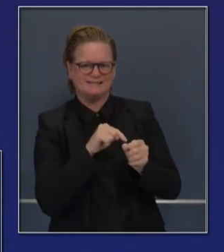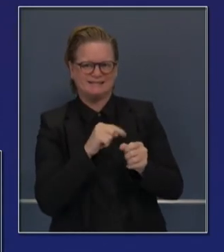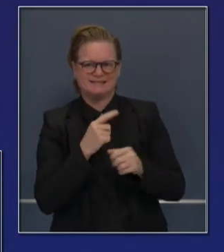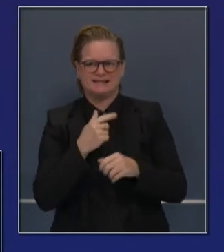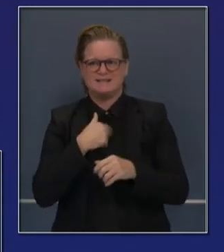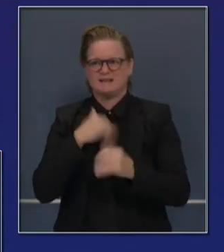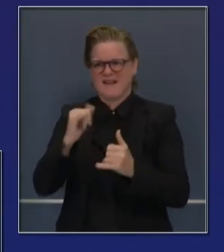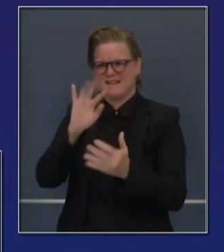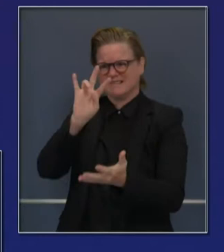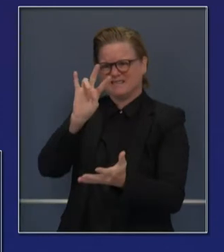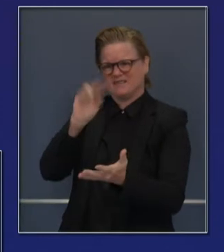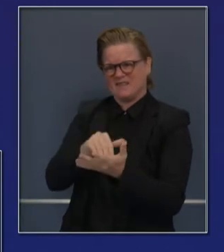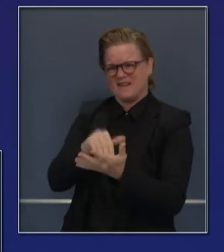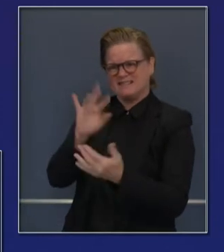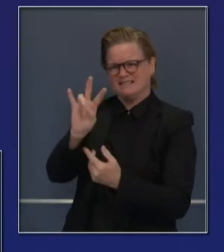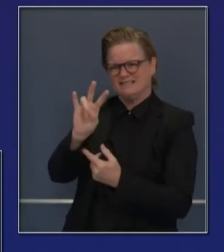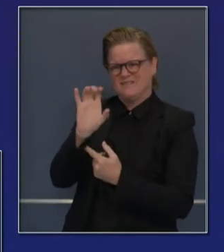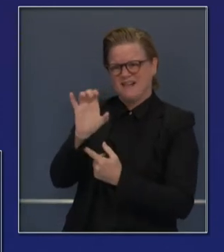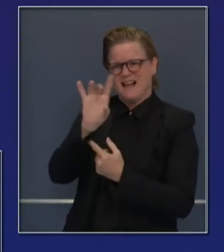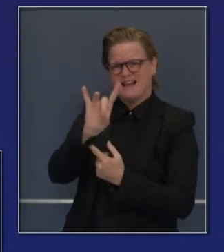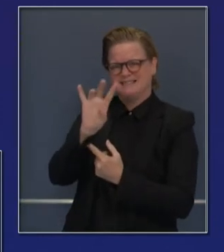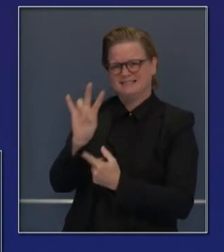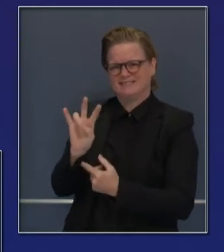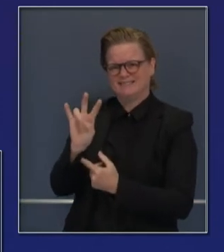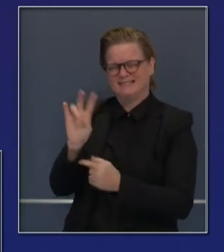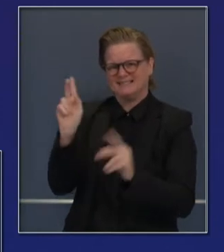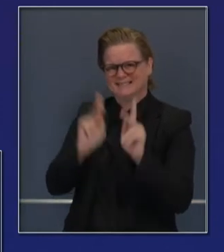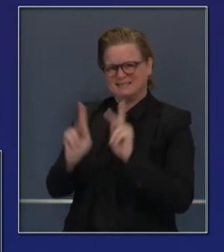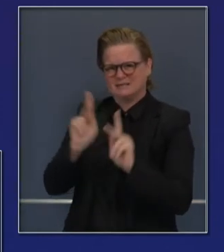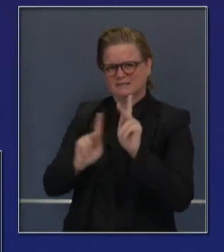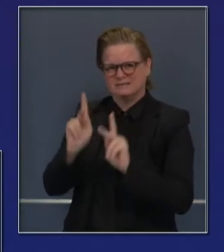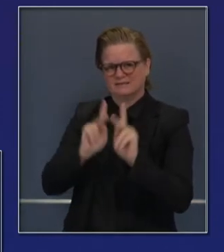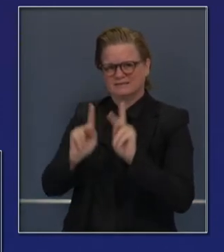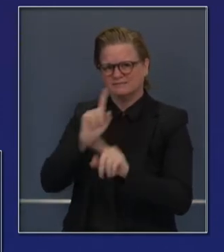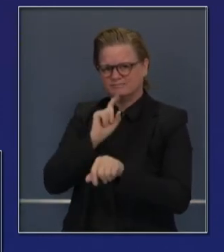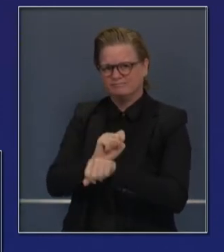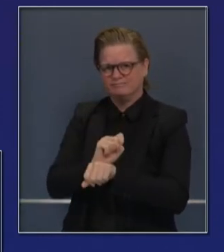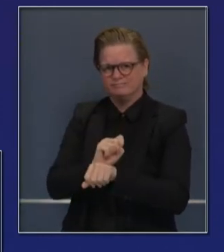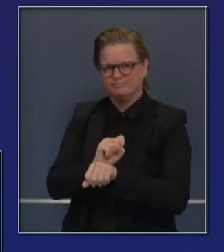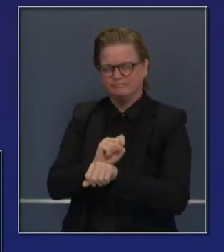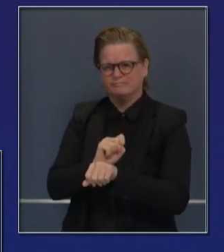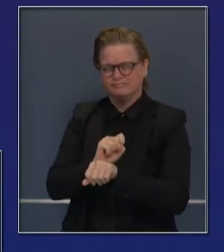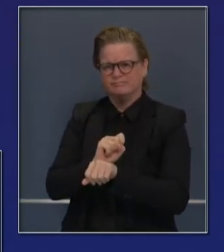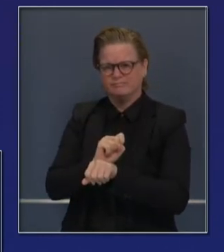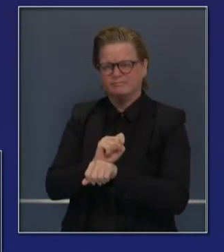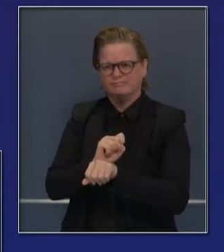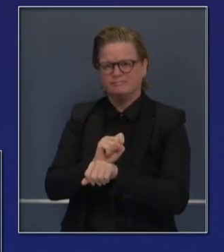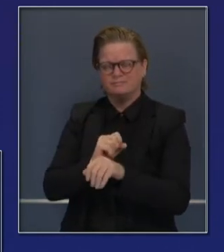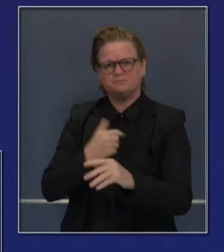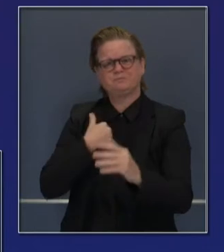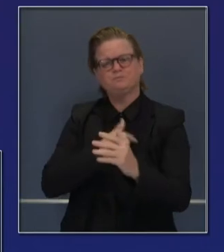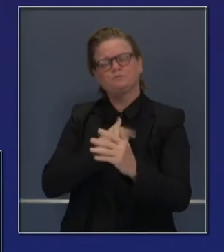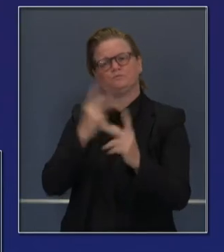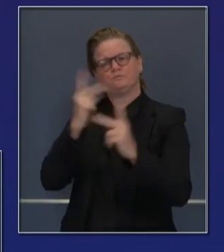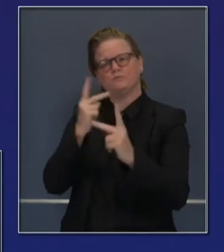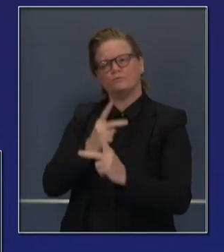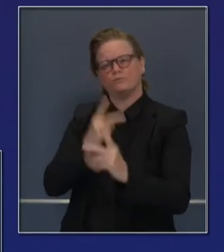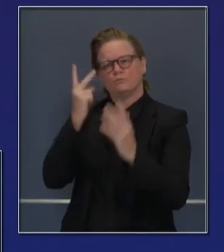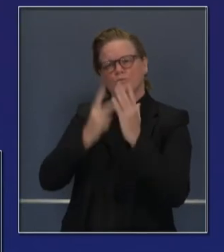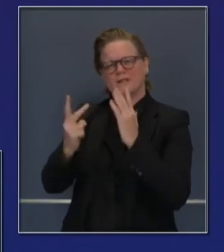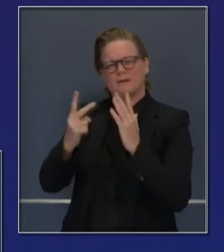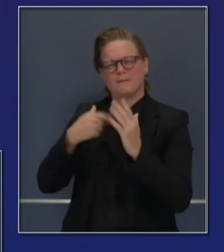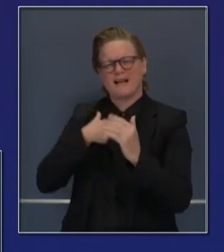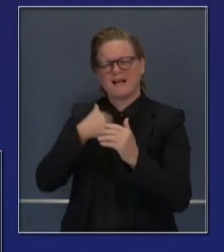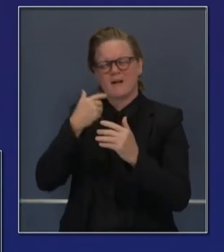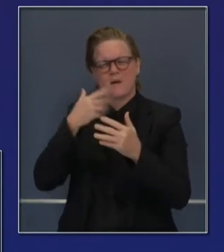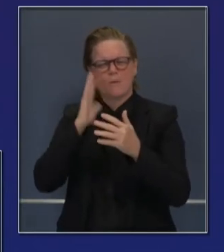7,787 individuals. At the current projections, this is the point I was just making a moment ago, the current projections,